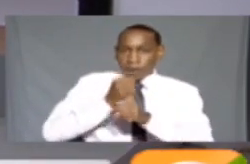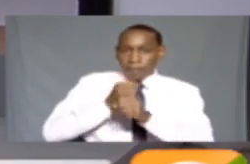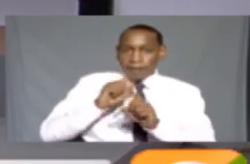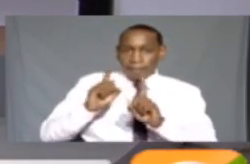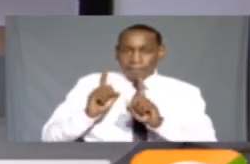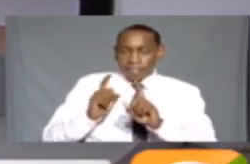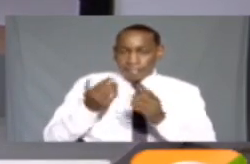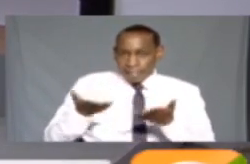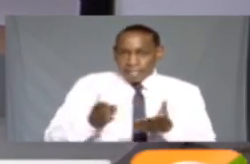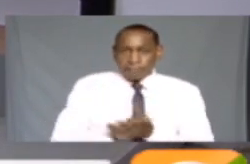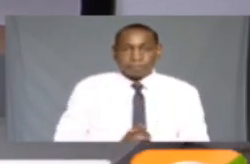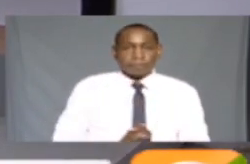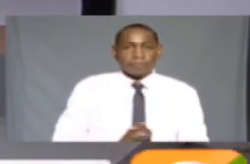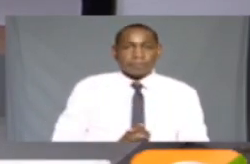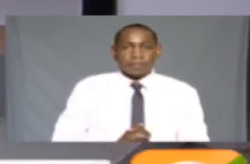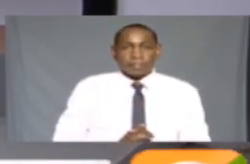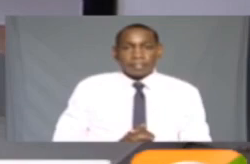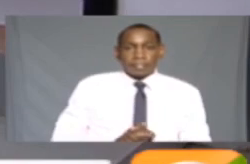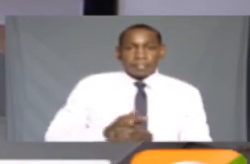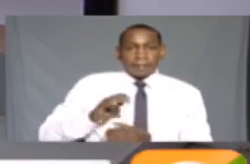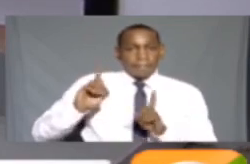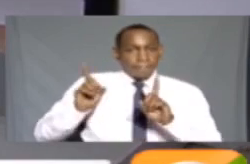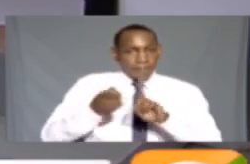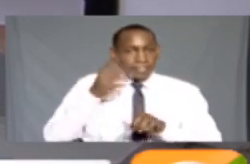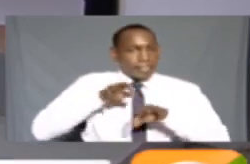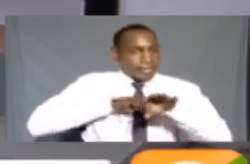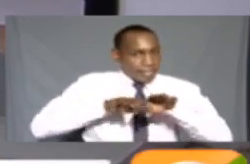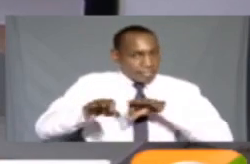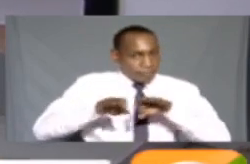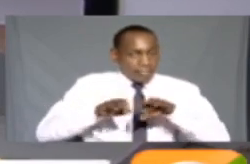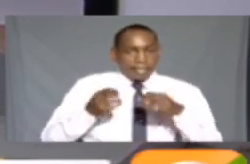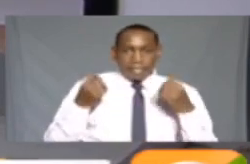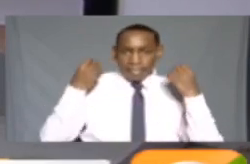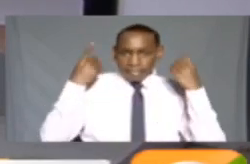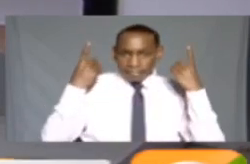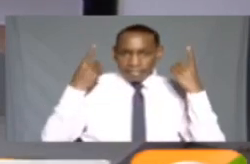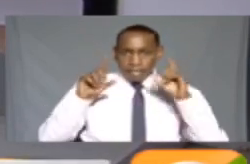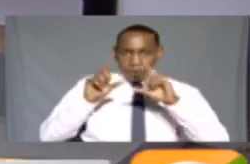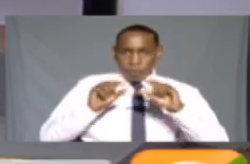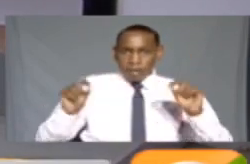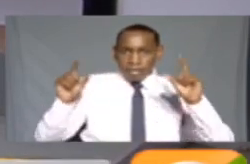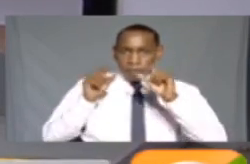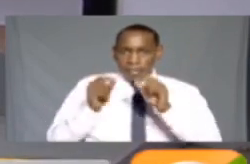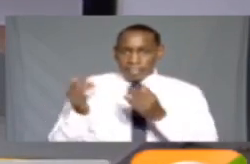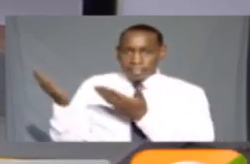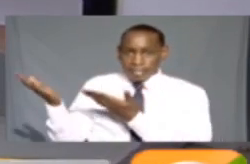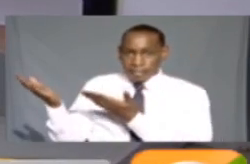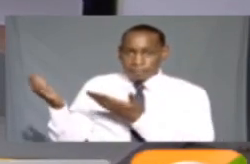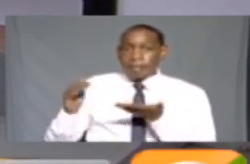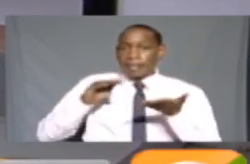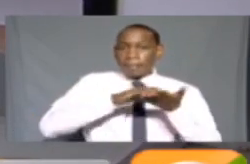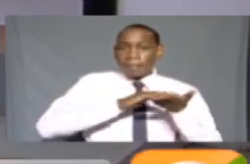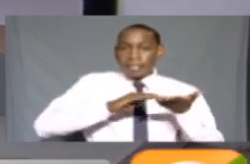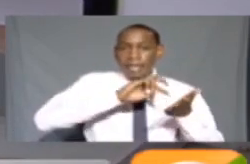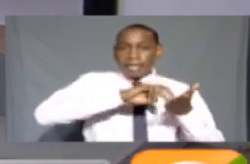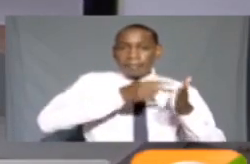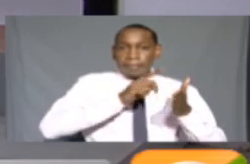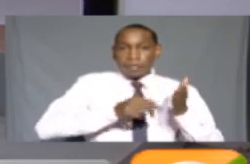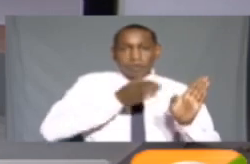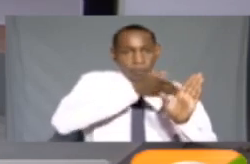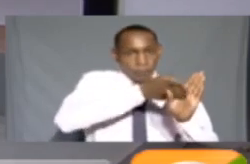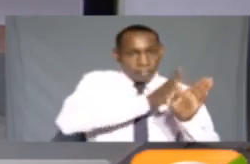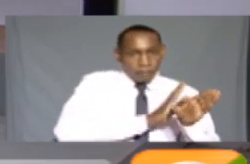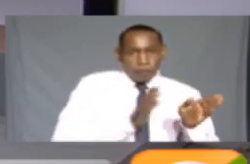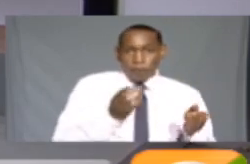first place? Well, to note, first of all, let's just break it down and understand what this word means. Demonetization is basically the withdrawal